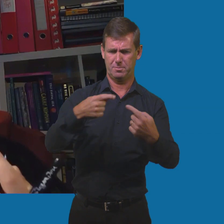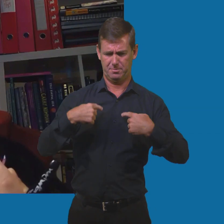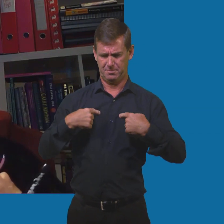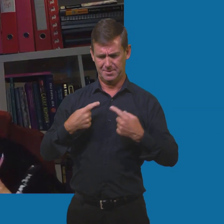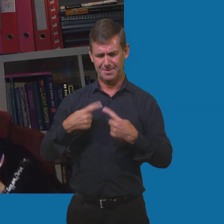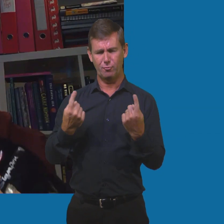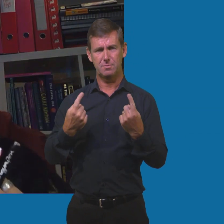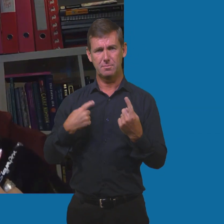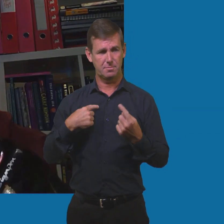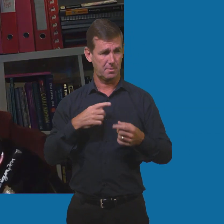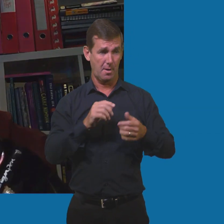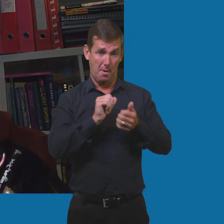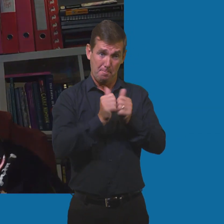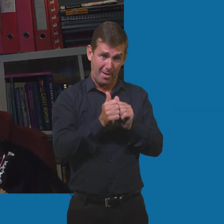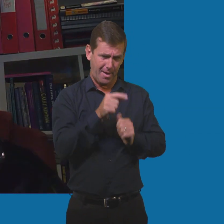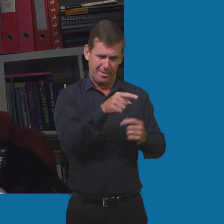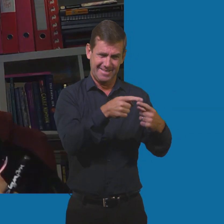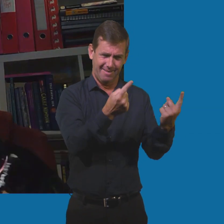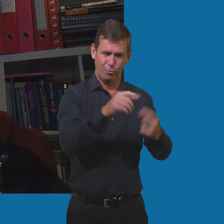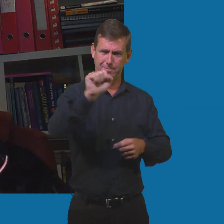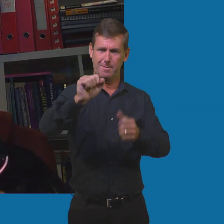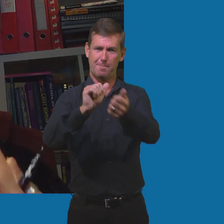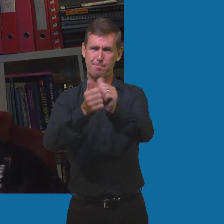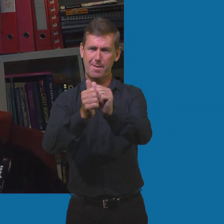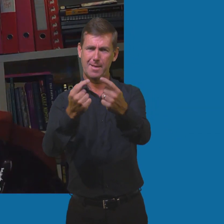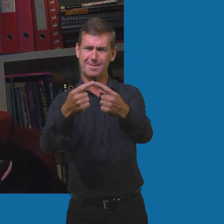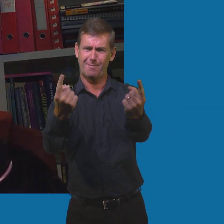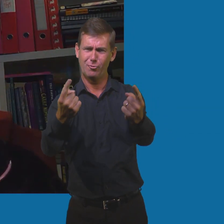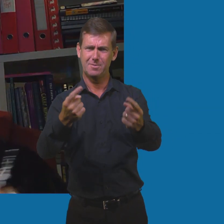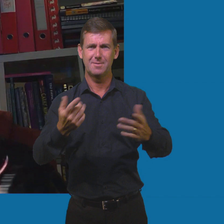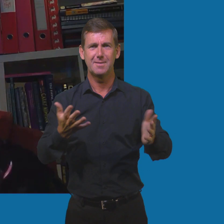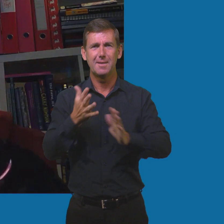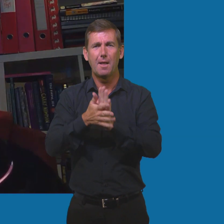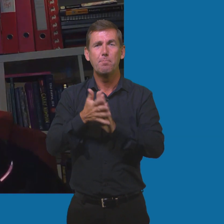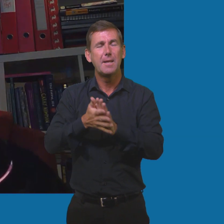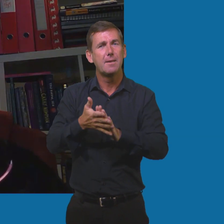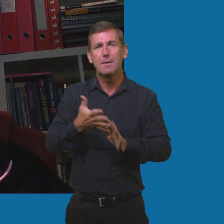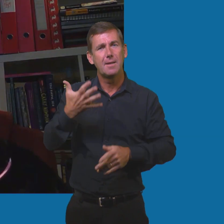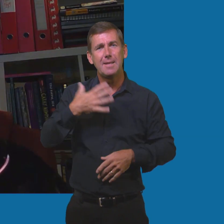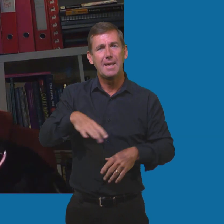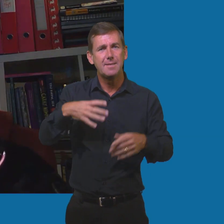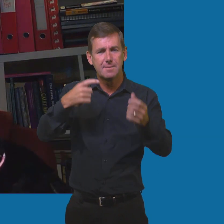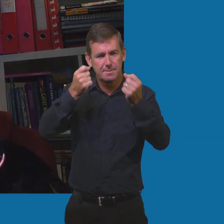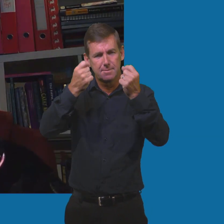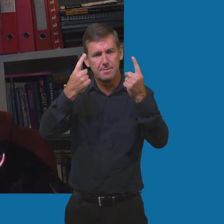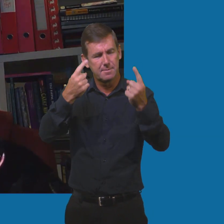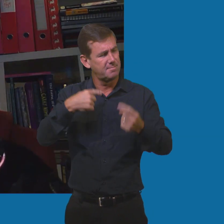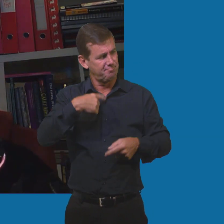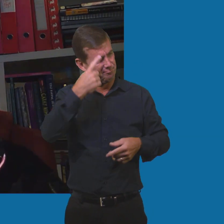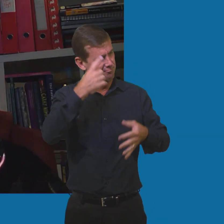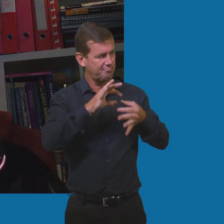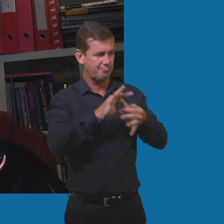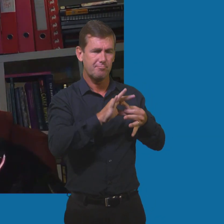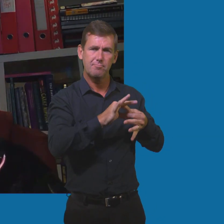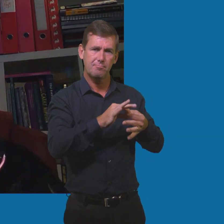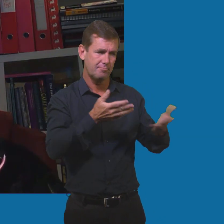be different people. And so I think, we need to kind of take that into account. And I think,